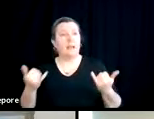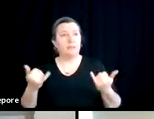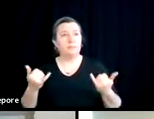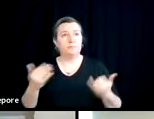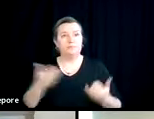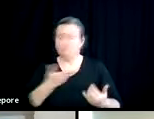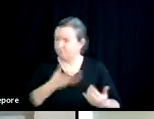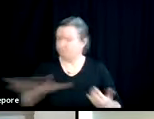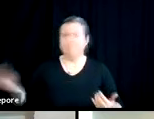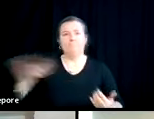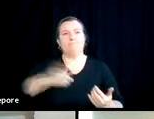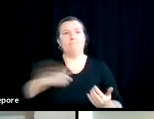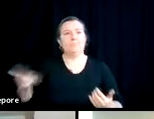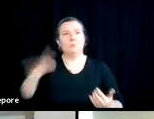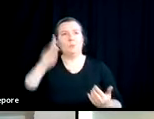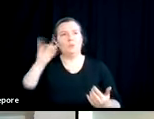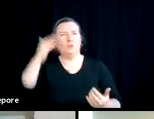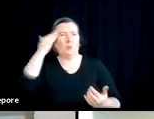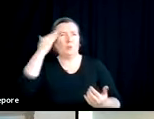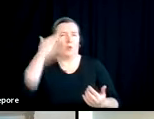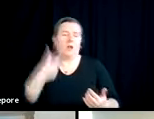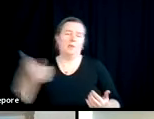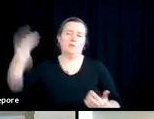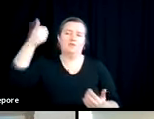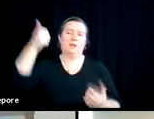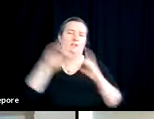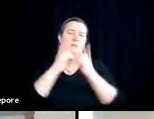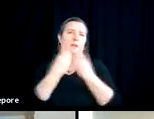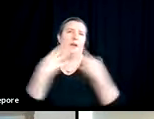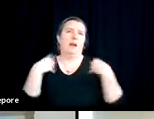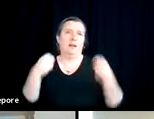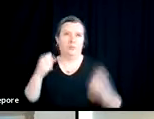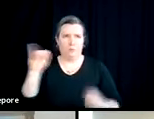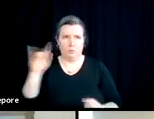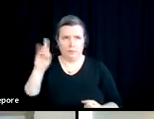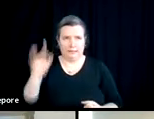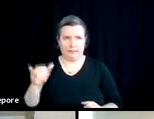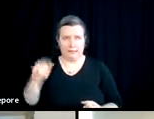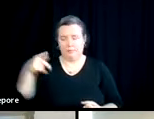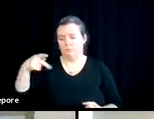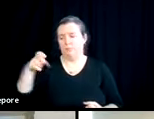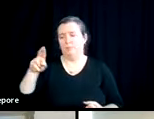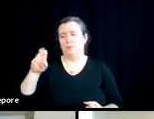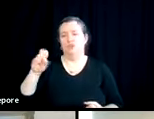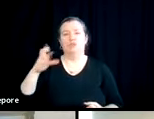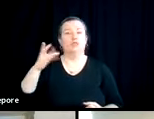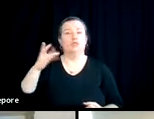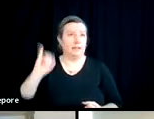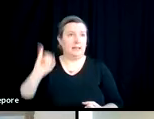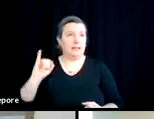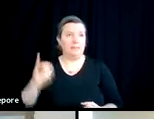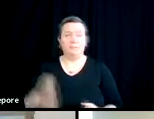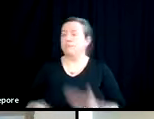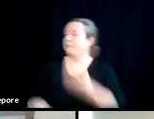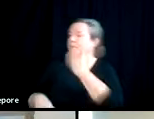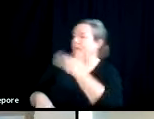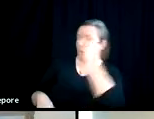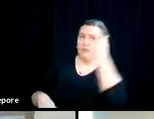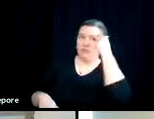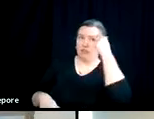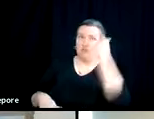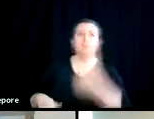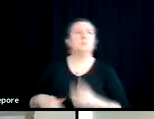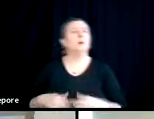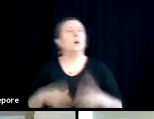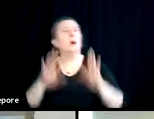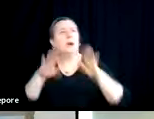introduction, the Commissioner of the Department of Health, Judy Persichilli. Thank you, Governor. Good afternoon, everyone. Well, the Governor